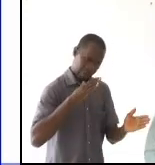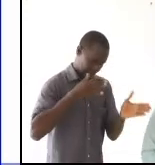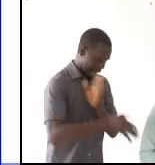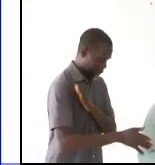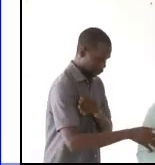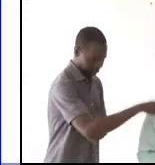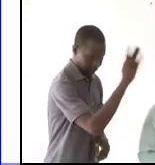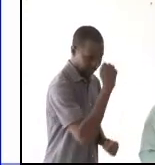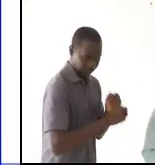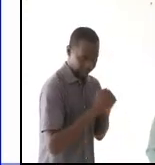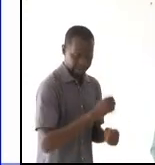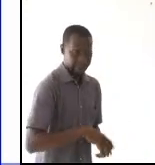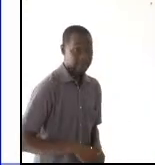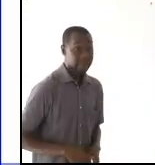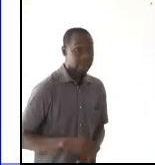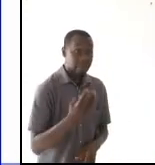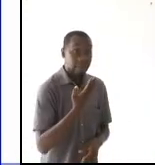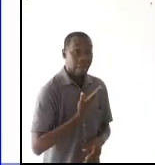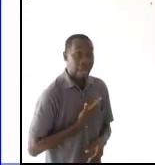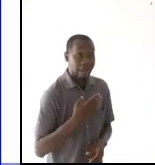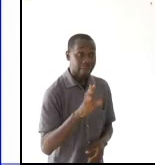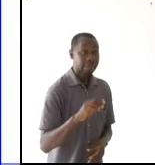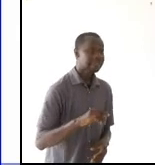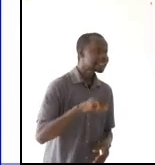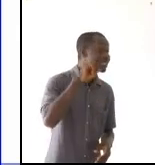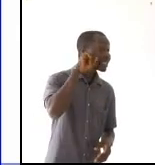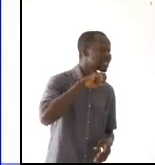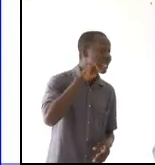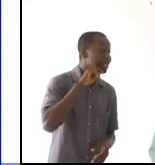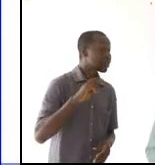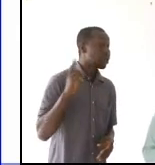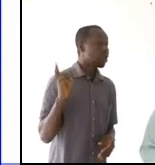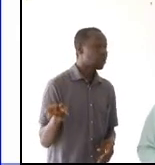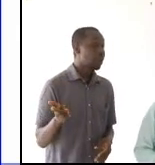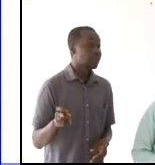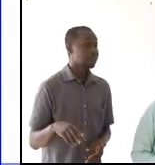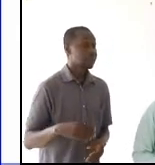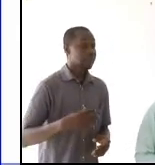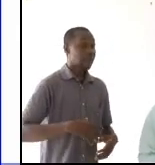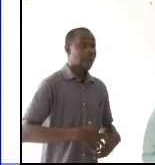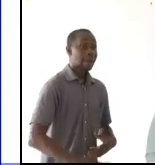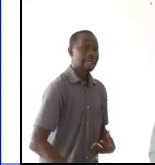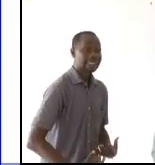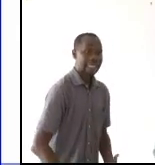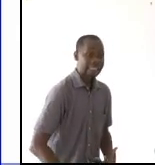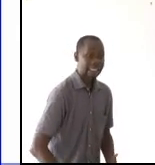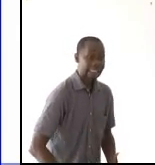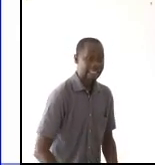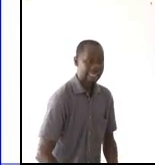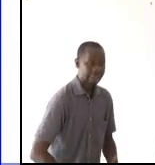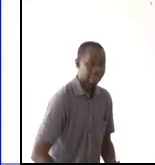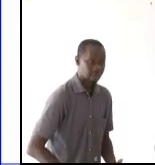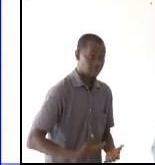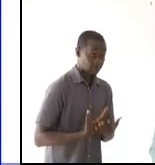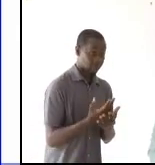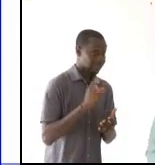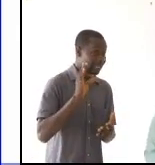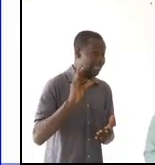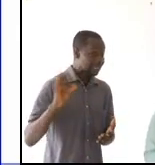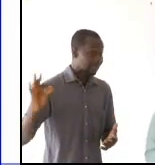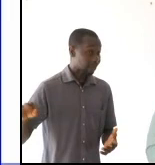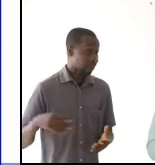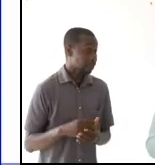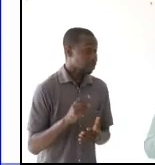out. And we also have the sex hormones. From the testes in males, they produce testosterone. This